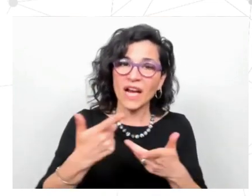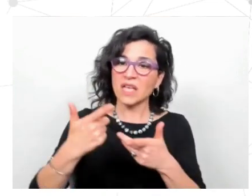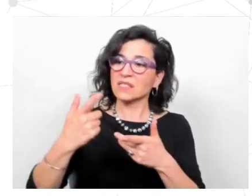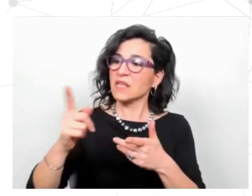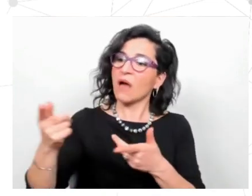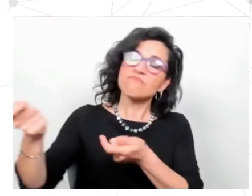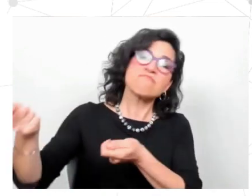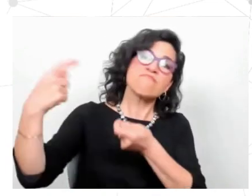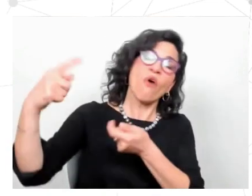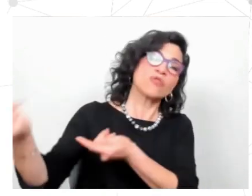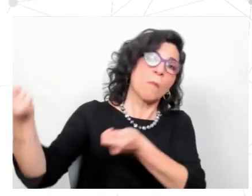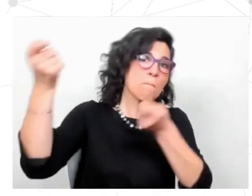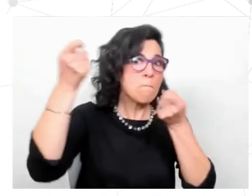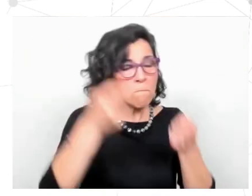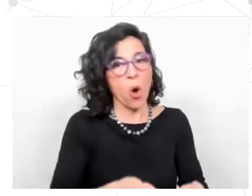Okay.